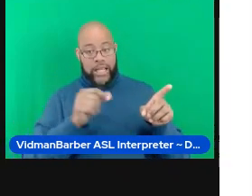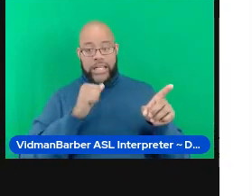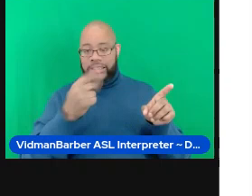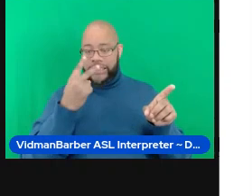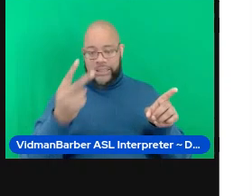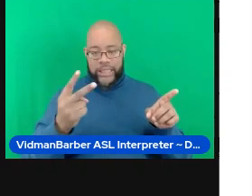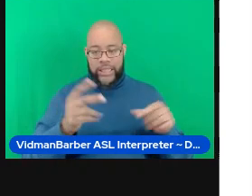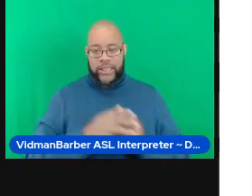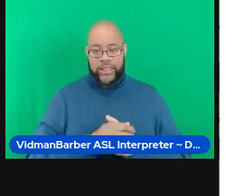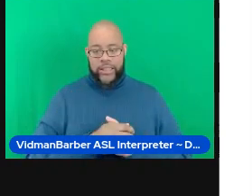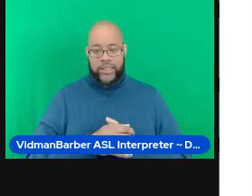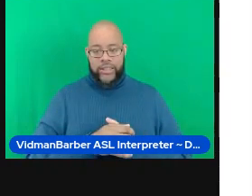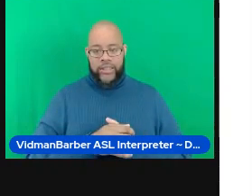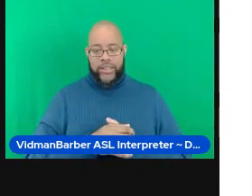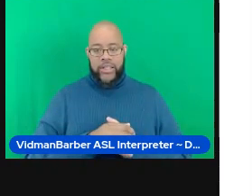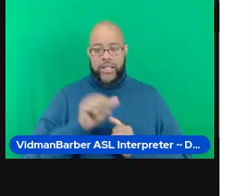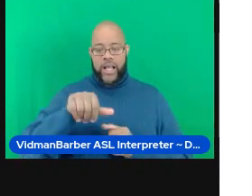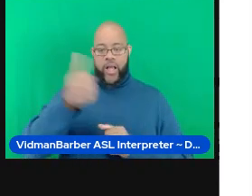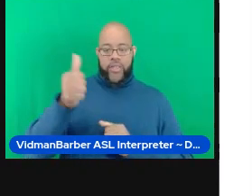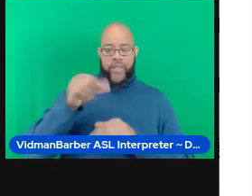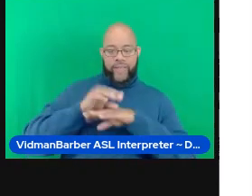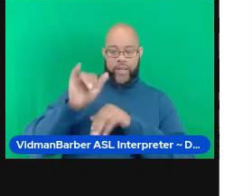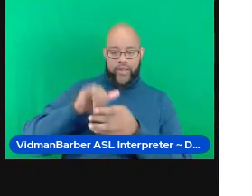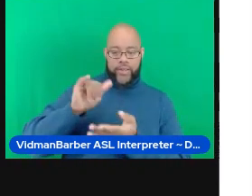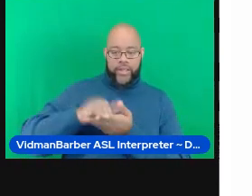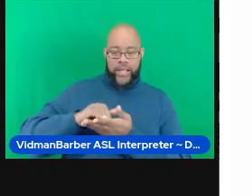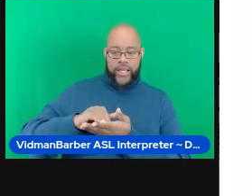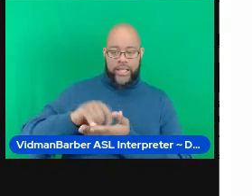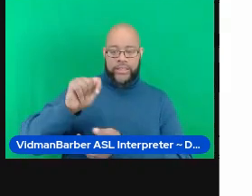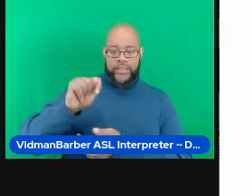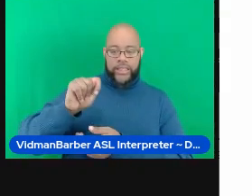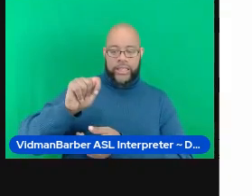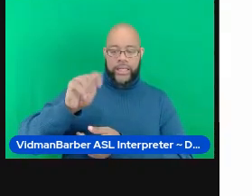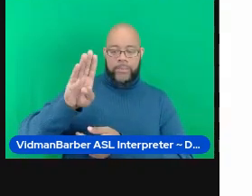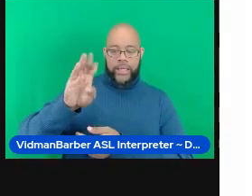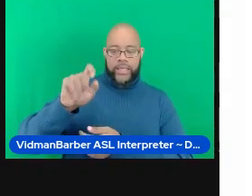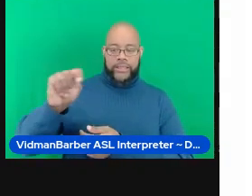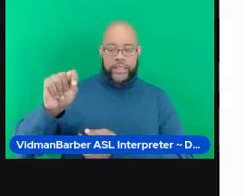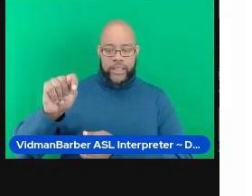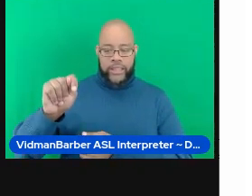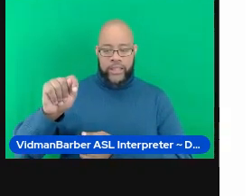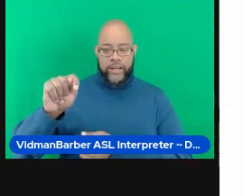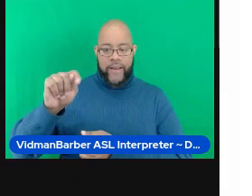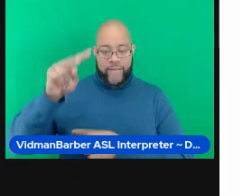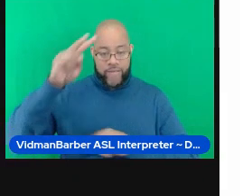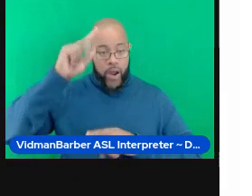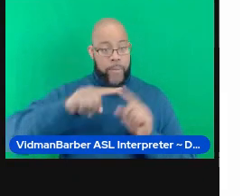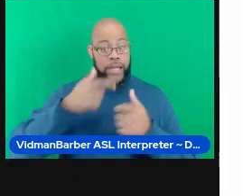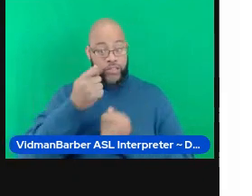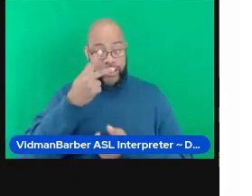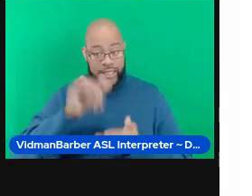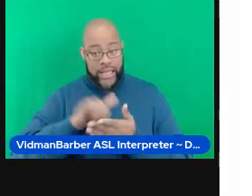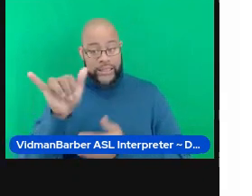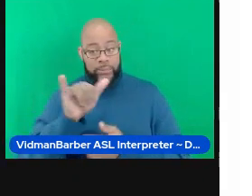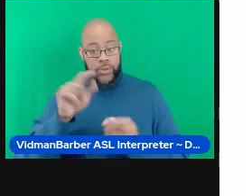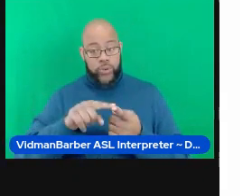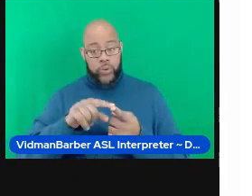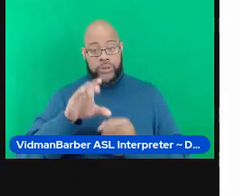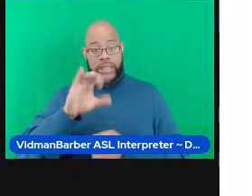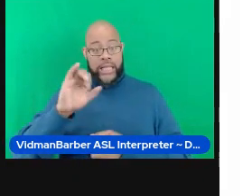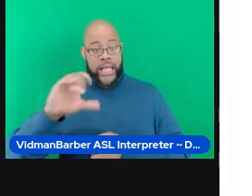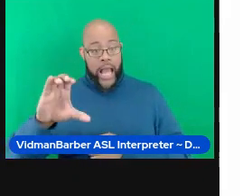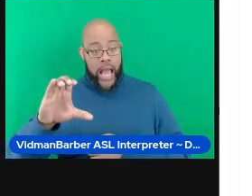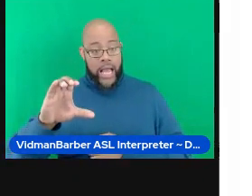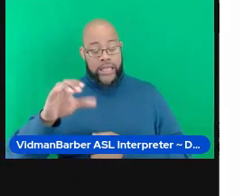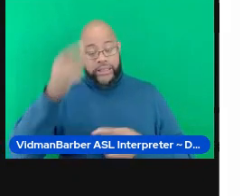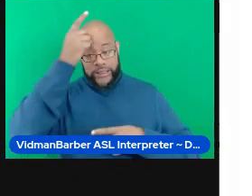see a striking effect with this T3D-RV virus. What was interesting here, similar to celiac disease,